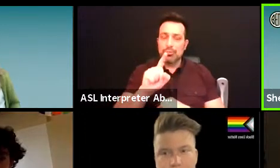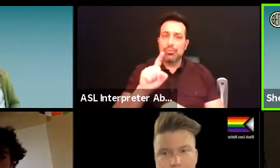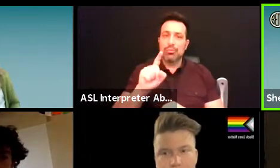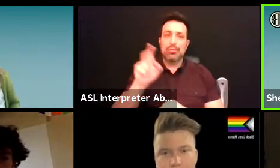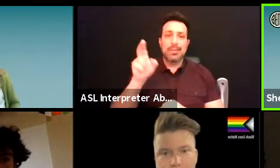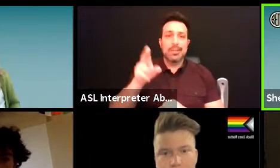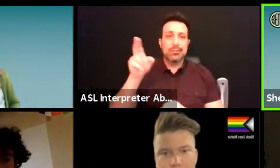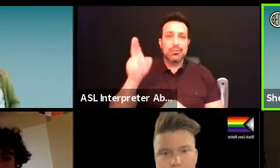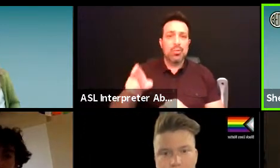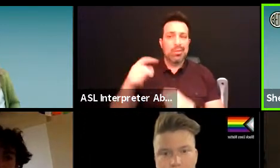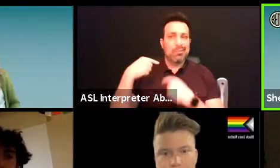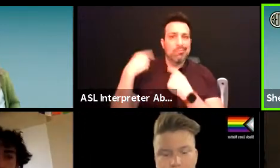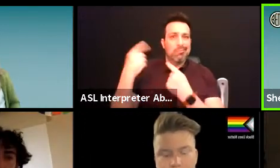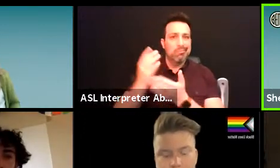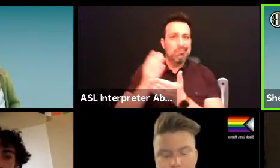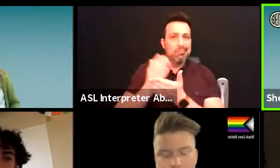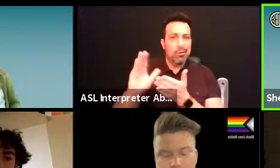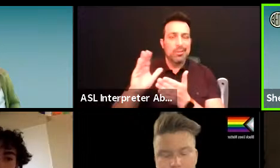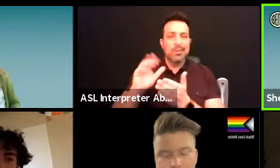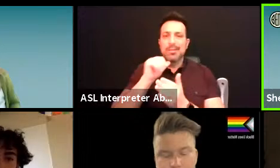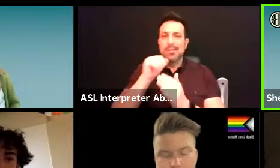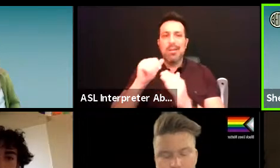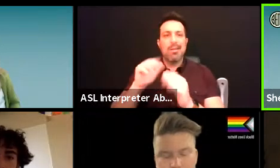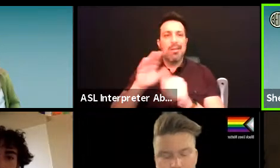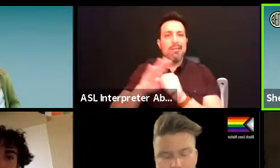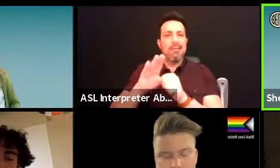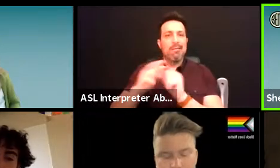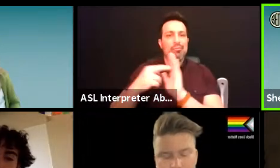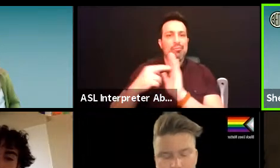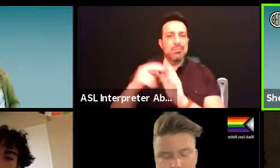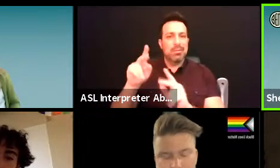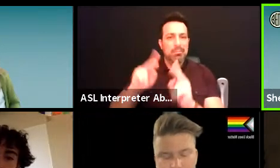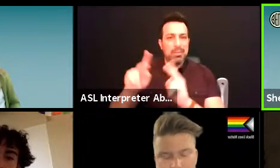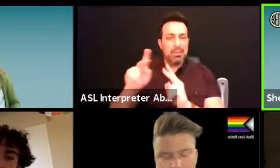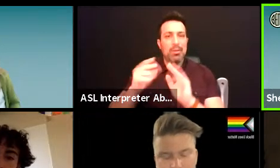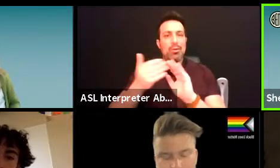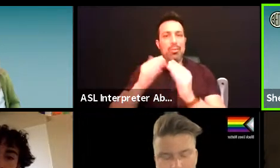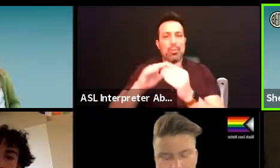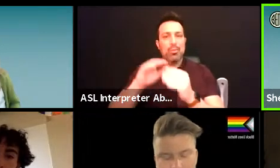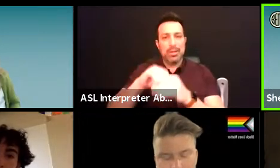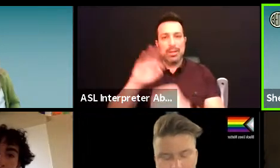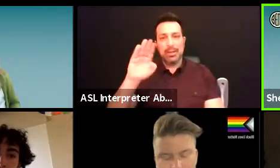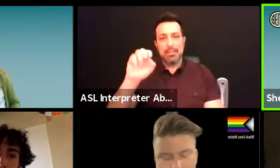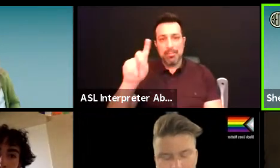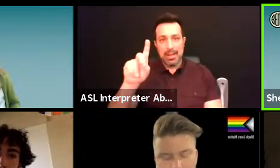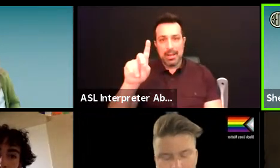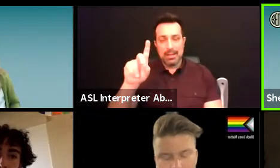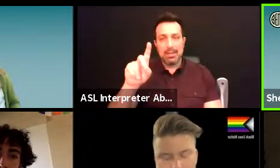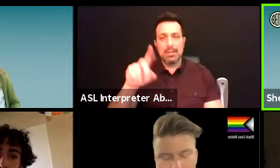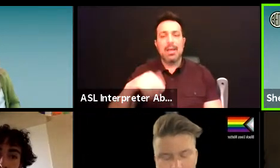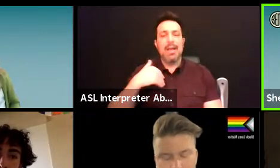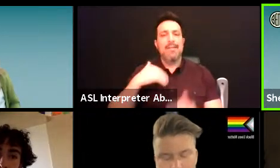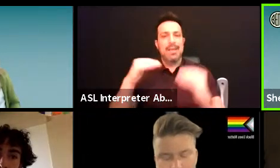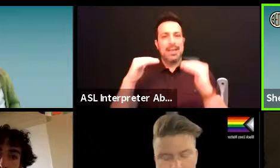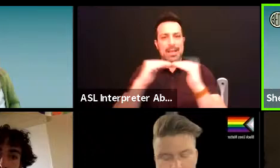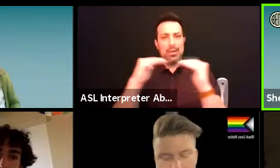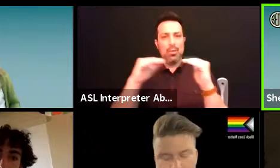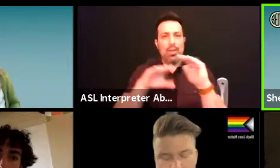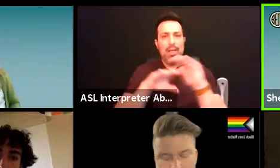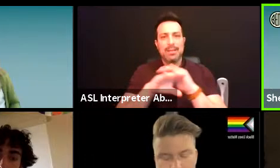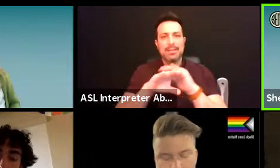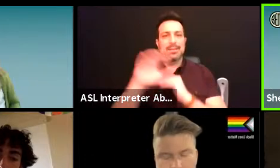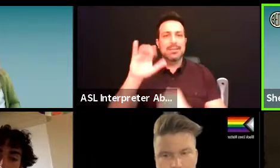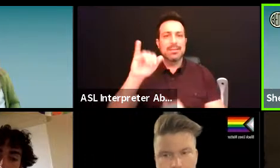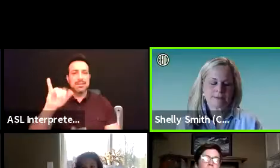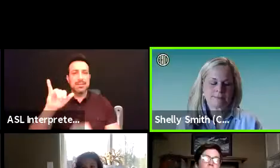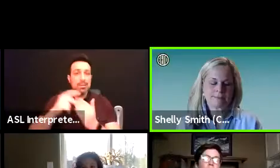historically marginalized and underrepresented people and communities in Bend have equal access to city